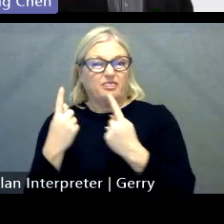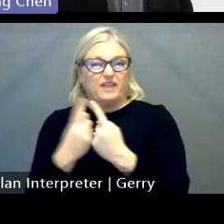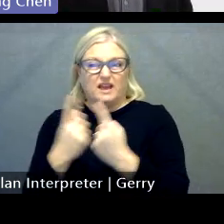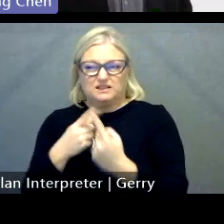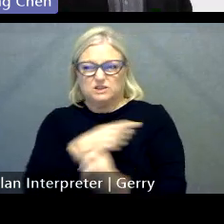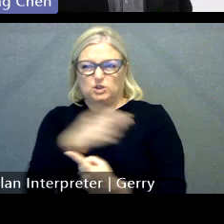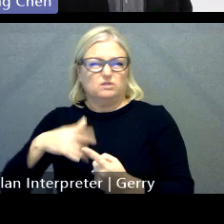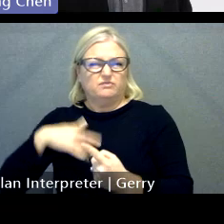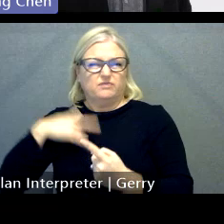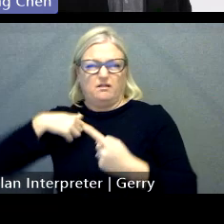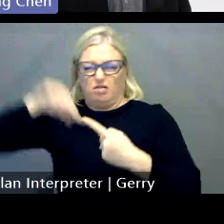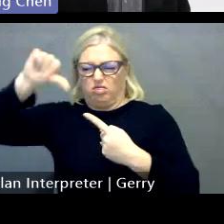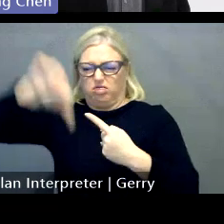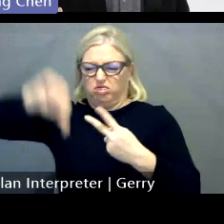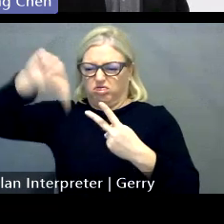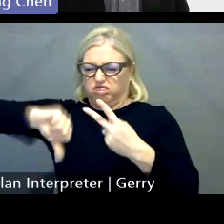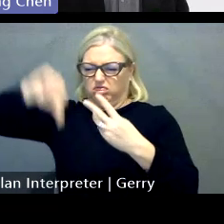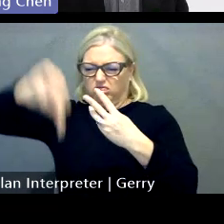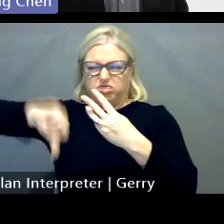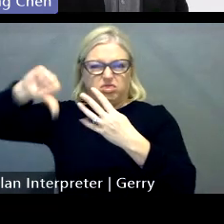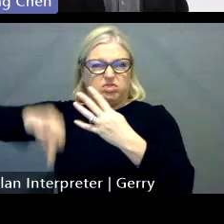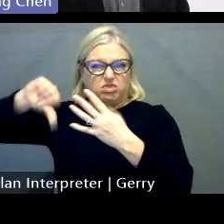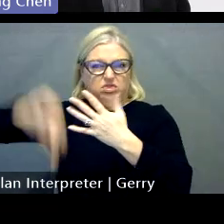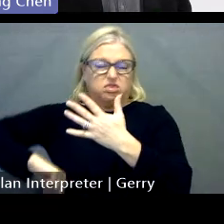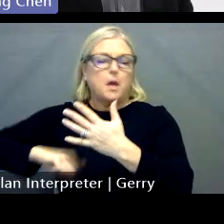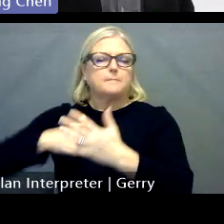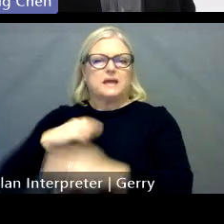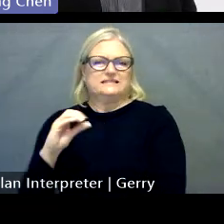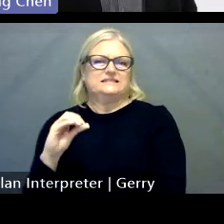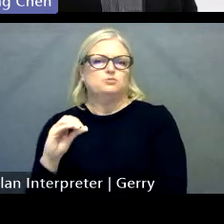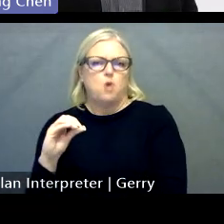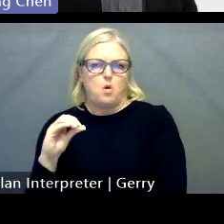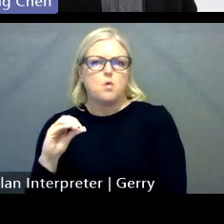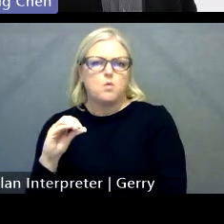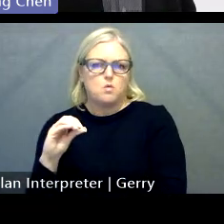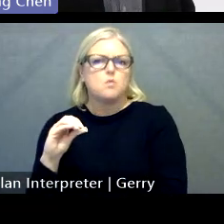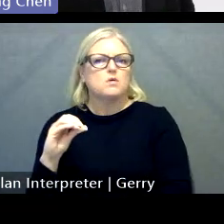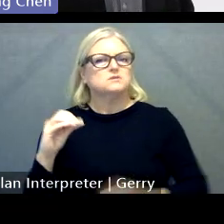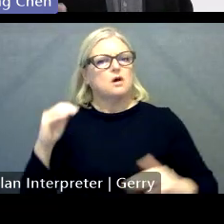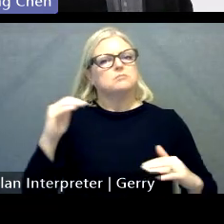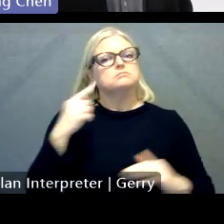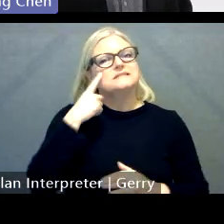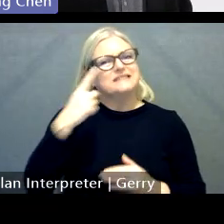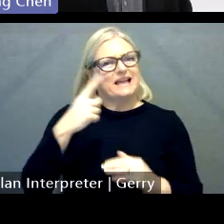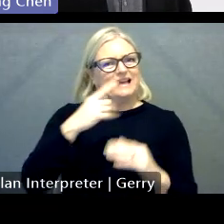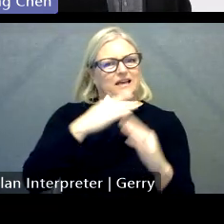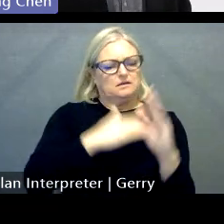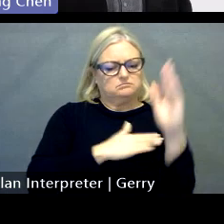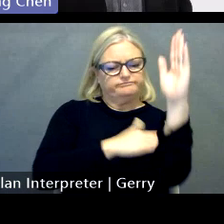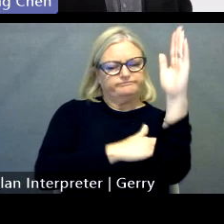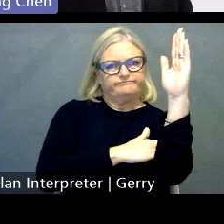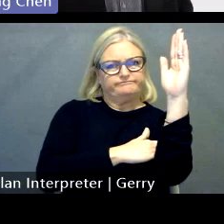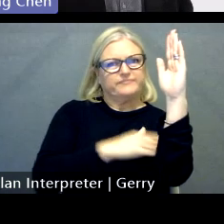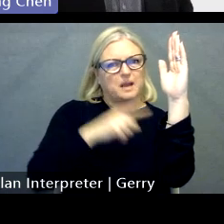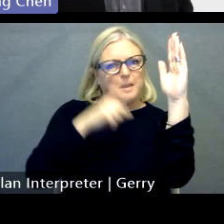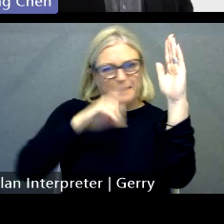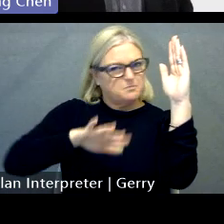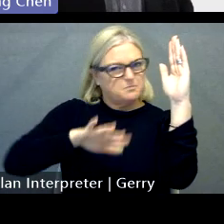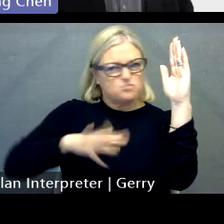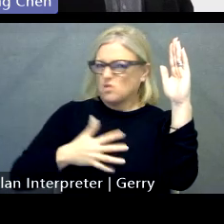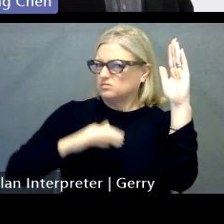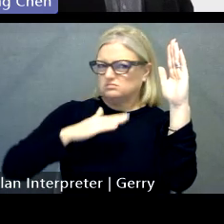0. So as a note, this is the 0 here difference from some of our commonly used